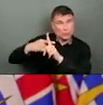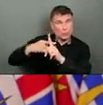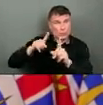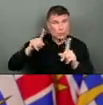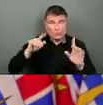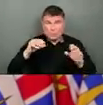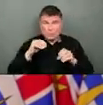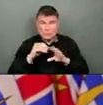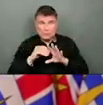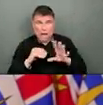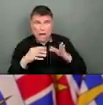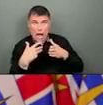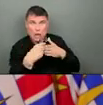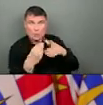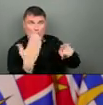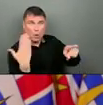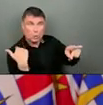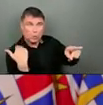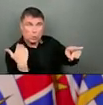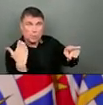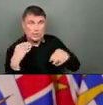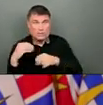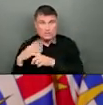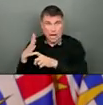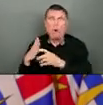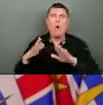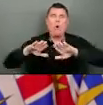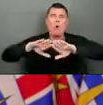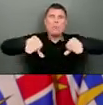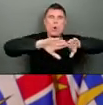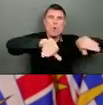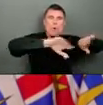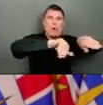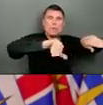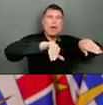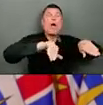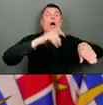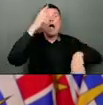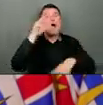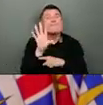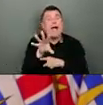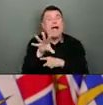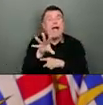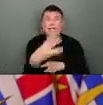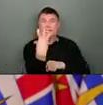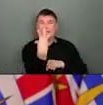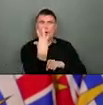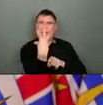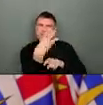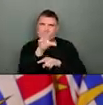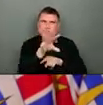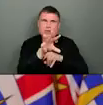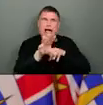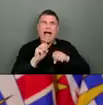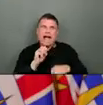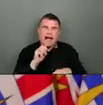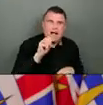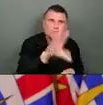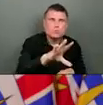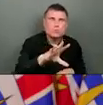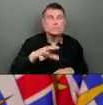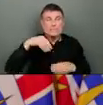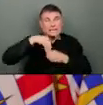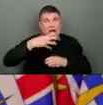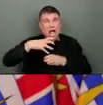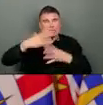like pointing fans outside the window. Also important to drink plenty of fluids, to wear light-colored clothing, to not go